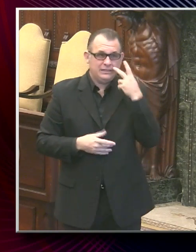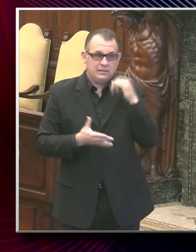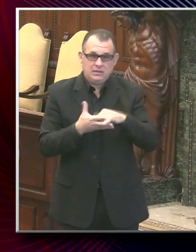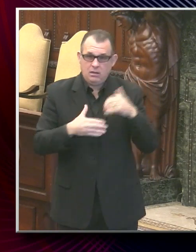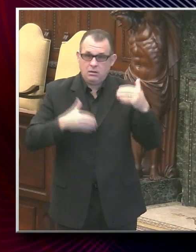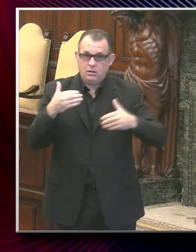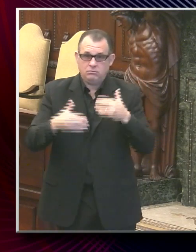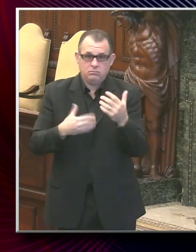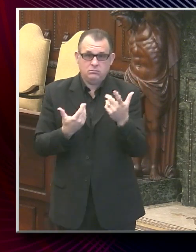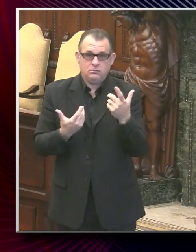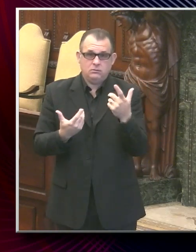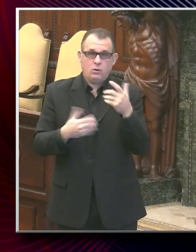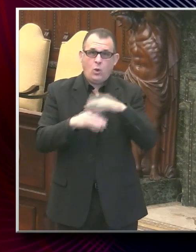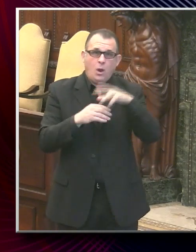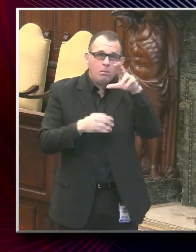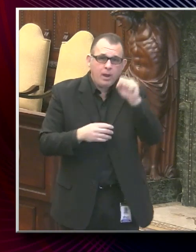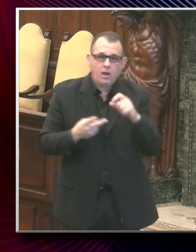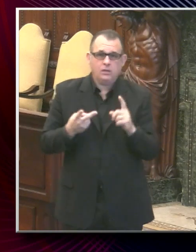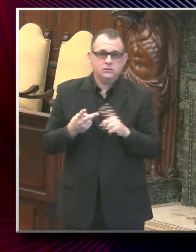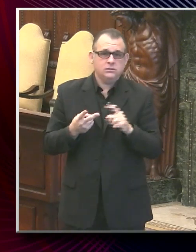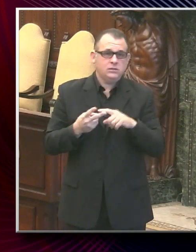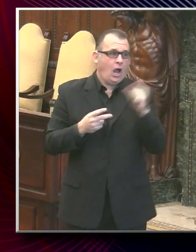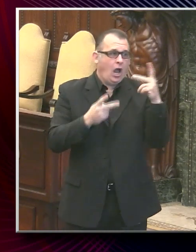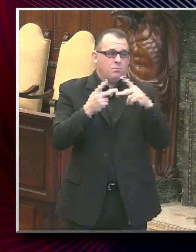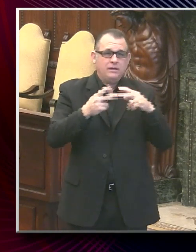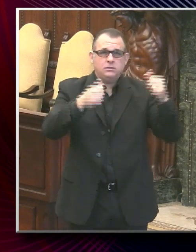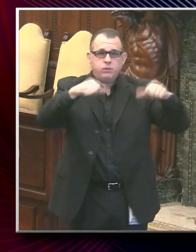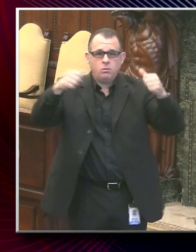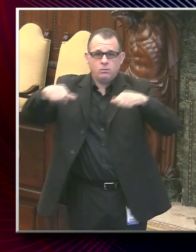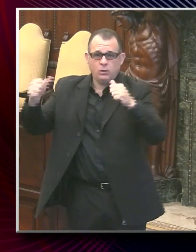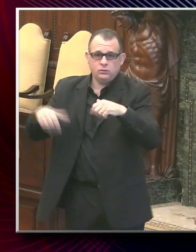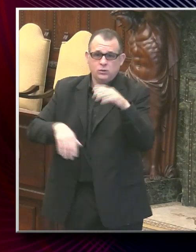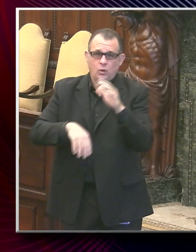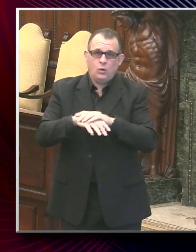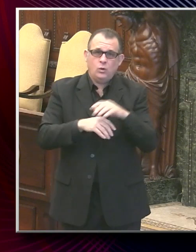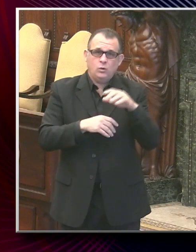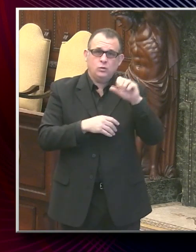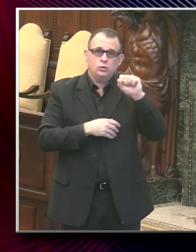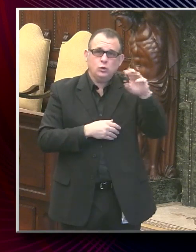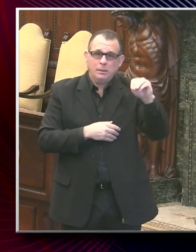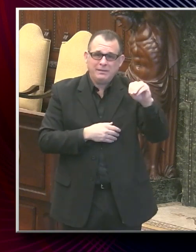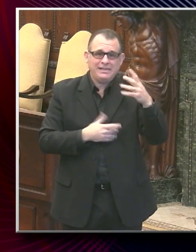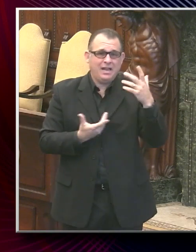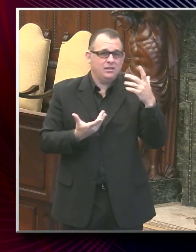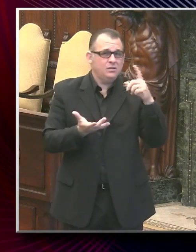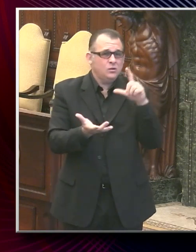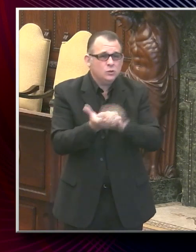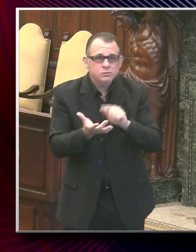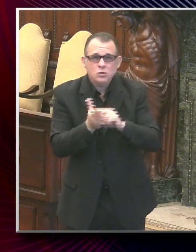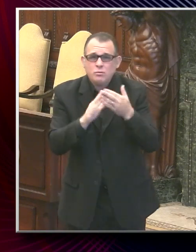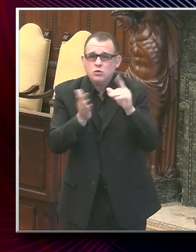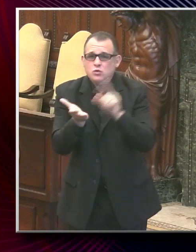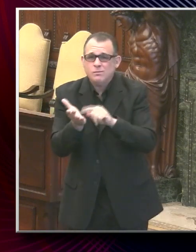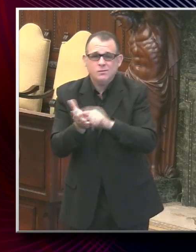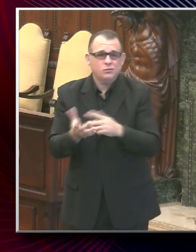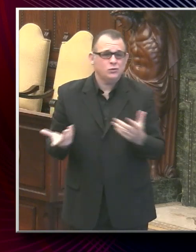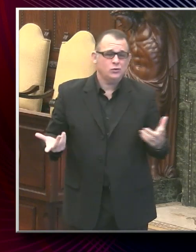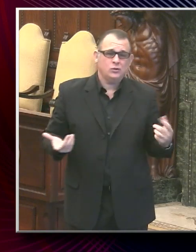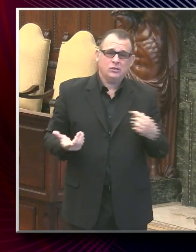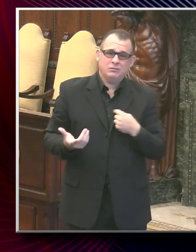on buses and other sites outdoors. It'll be on social media. It'll be in community newspapers, and we'll be have messages on the